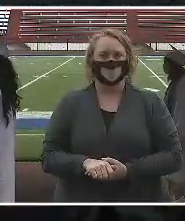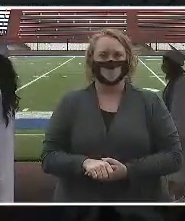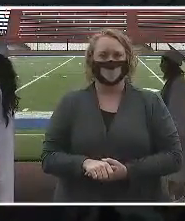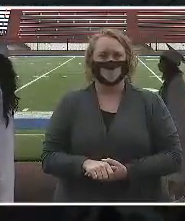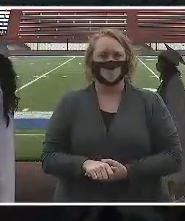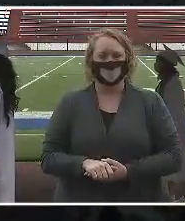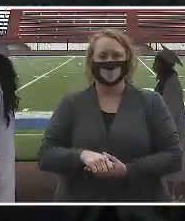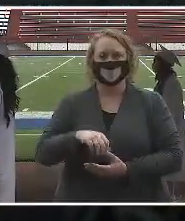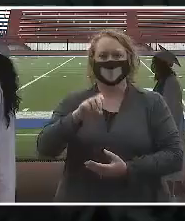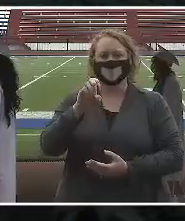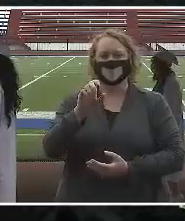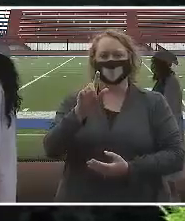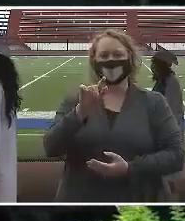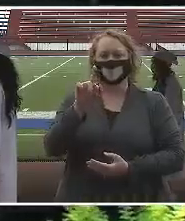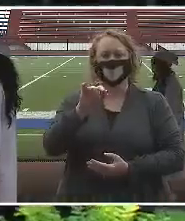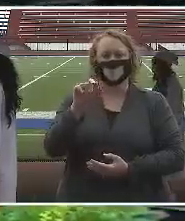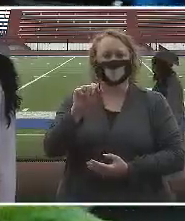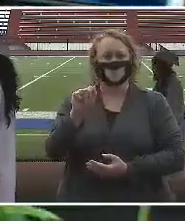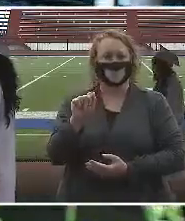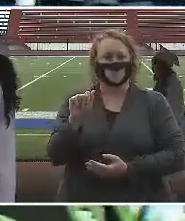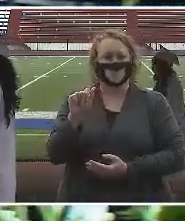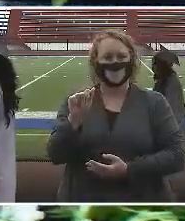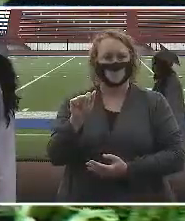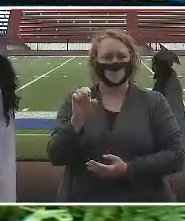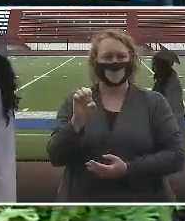Jose Medina Padilla.